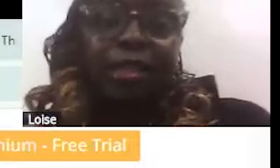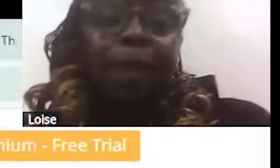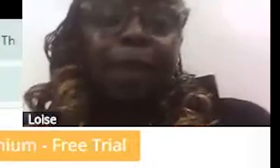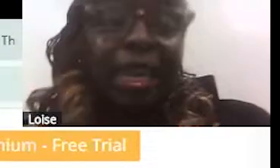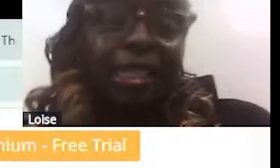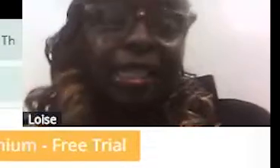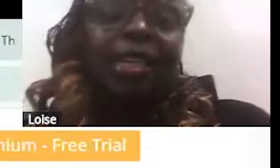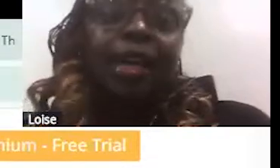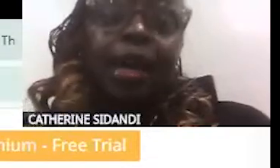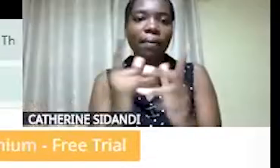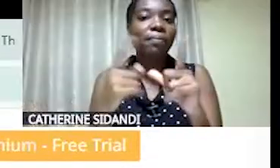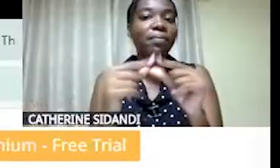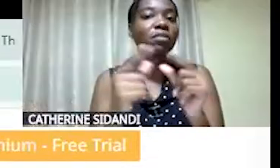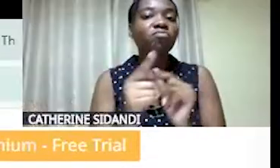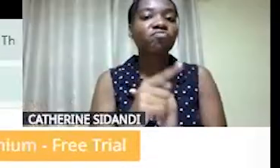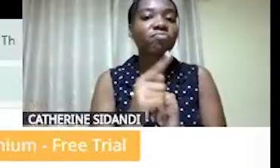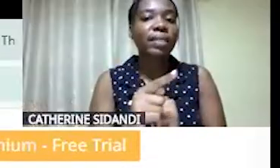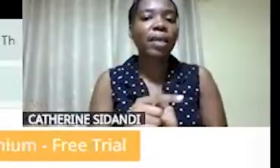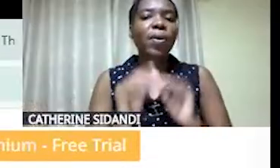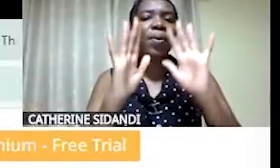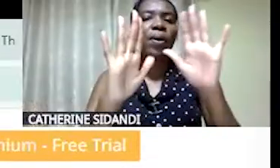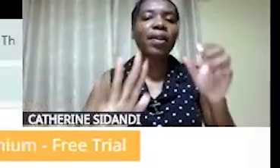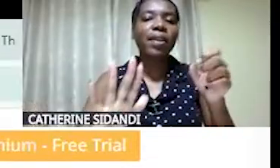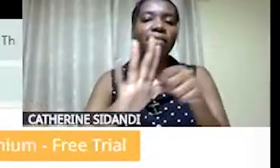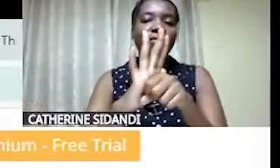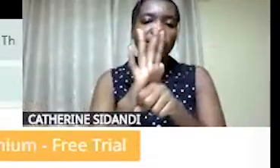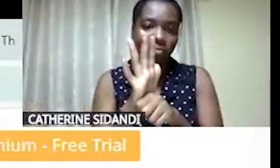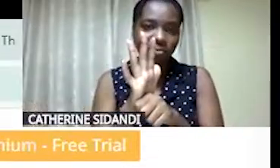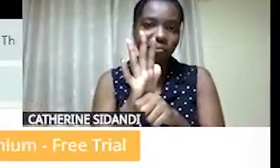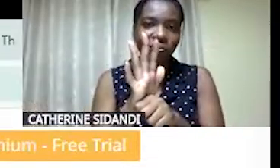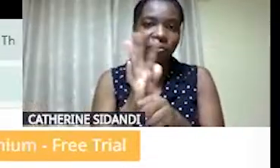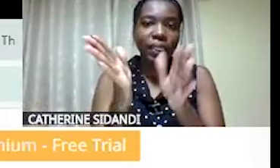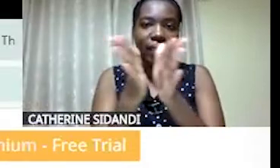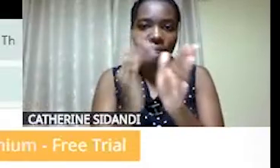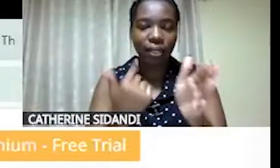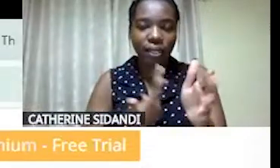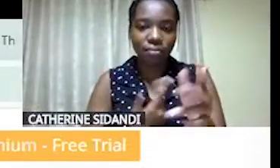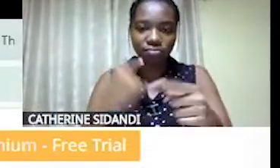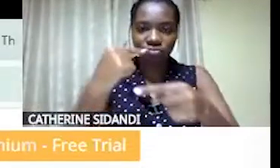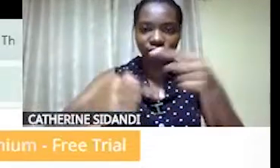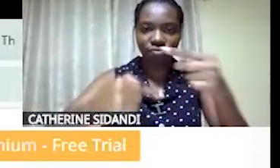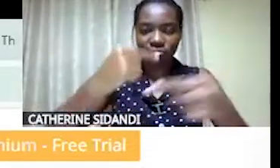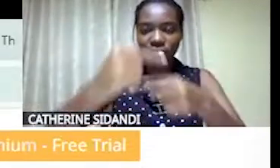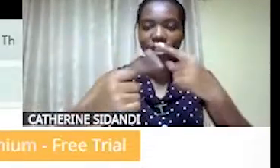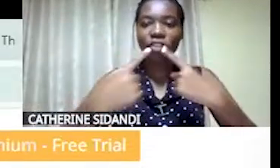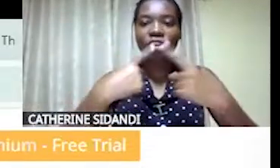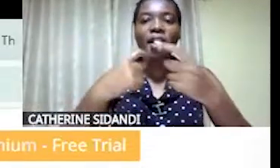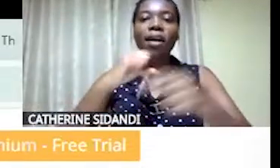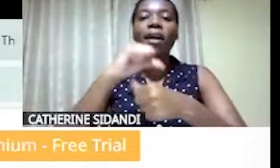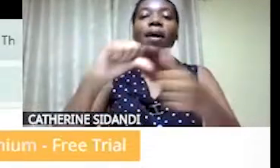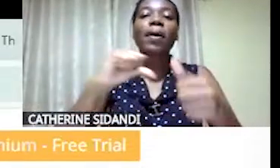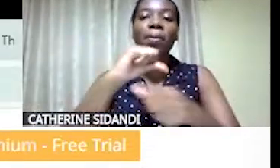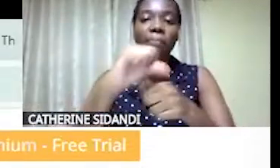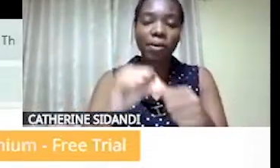is amazing. I believe that we should definitely continue speaking about it, is from